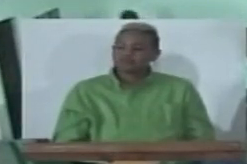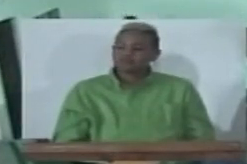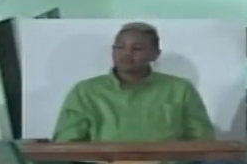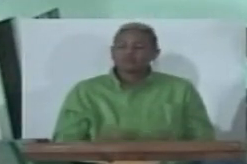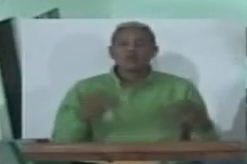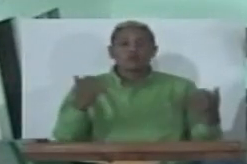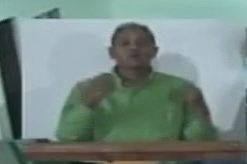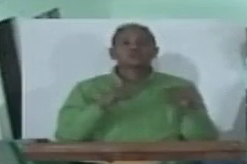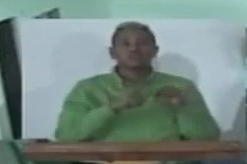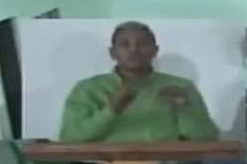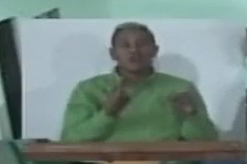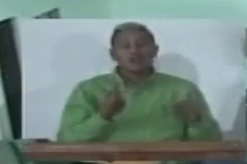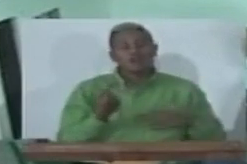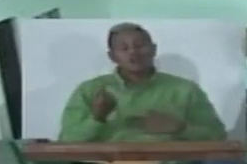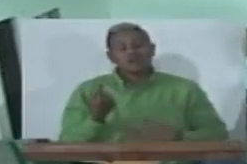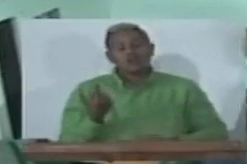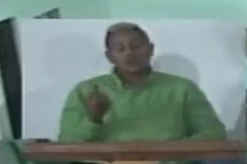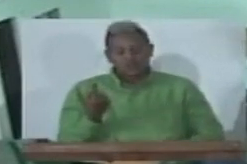President,